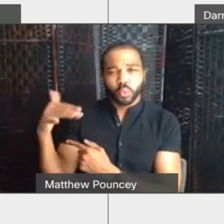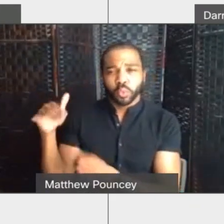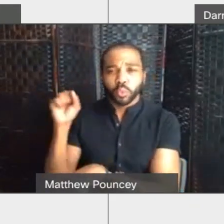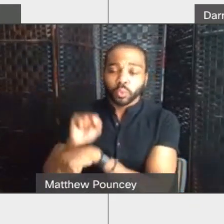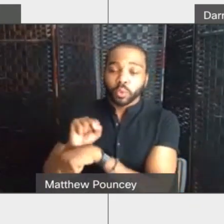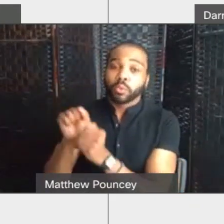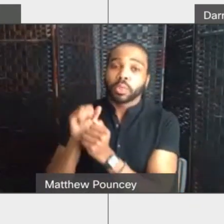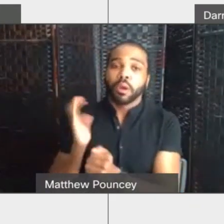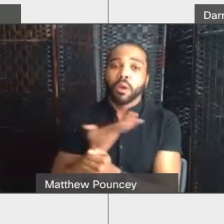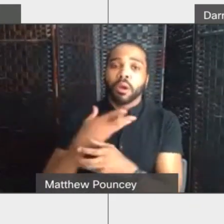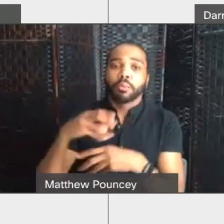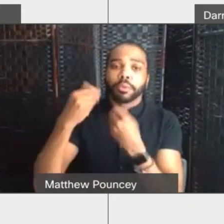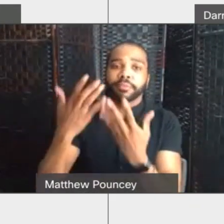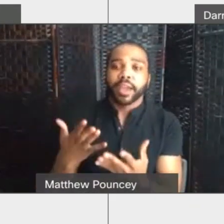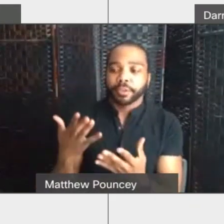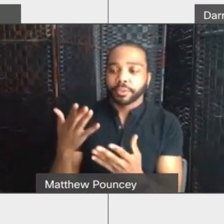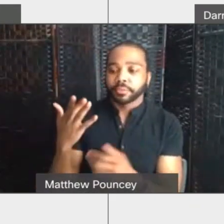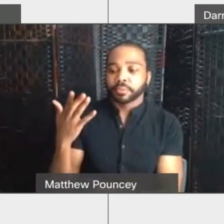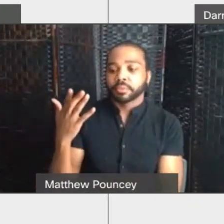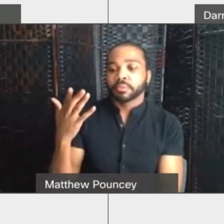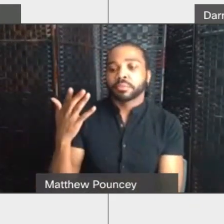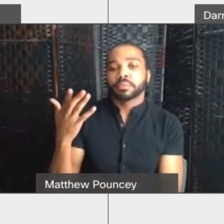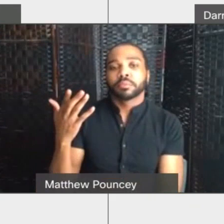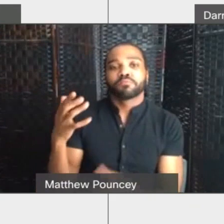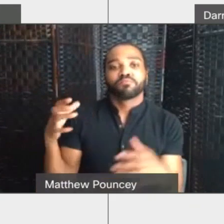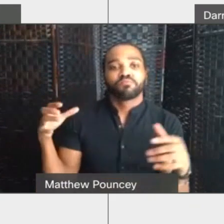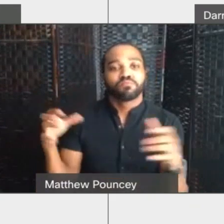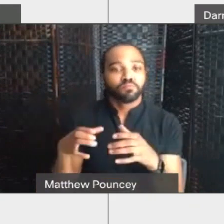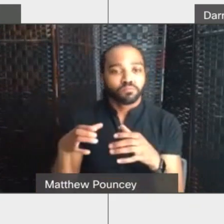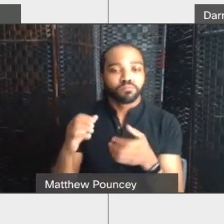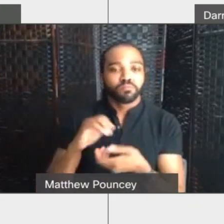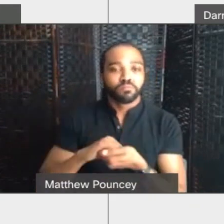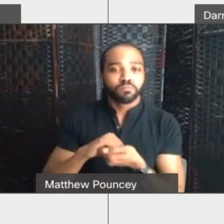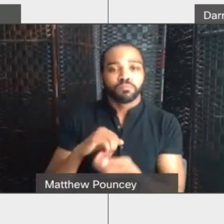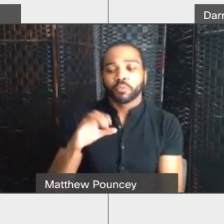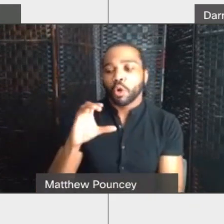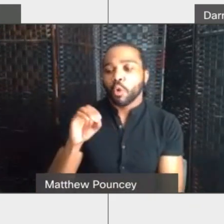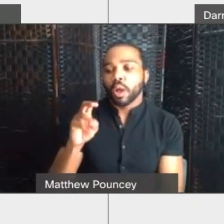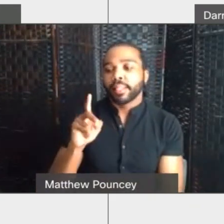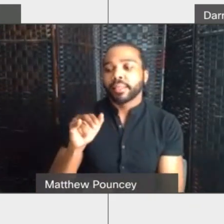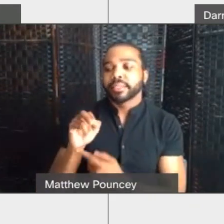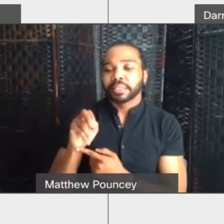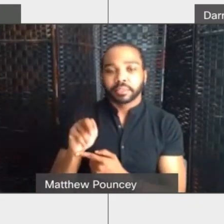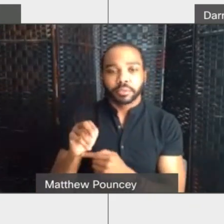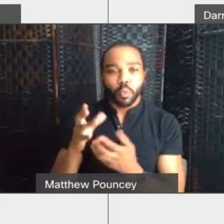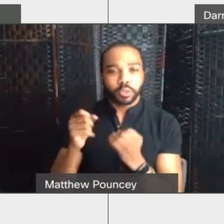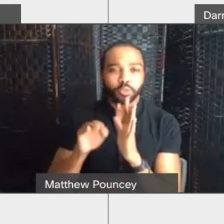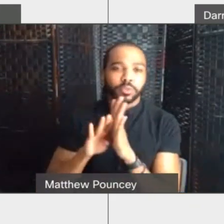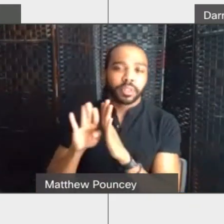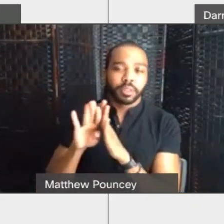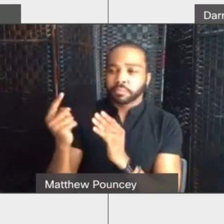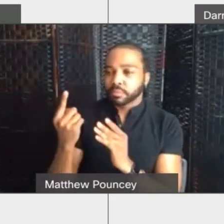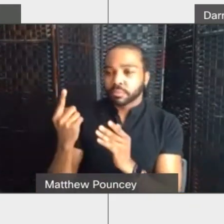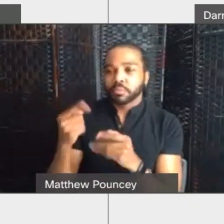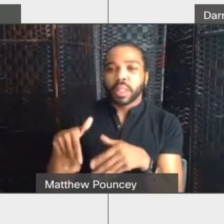our provider coalition on developing a mechanism for providing a bonus that would begin